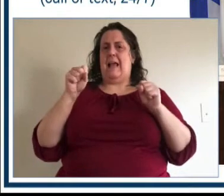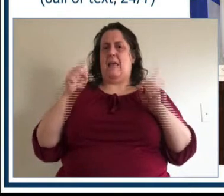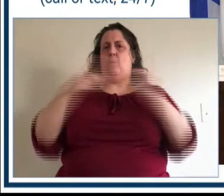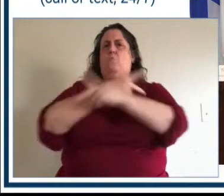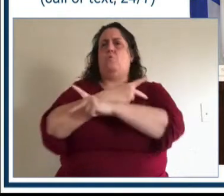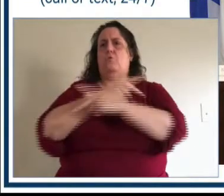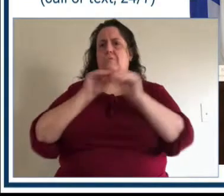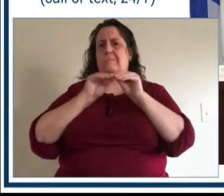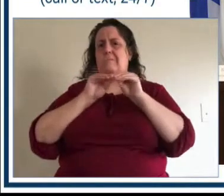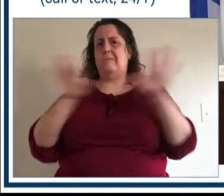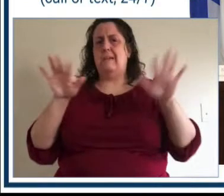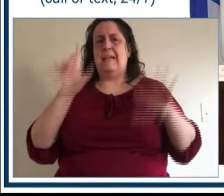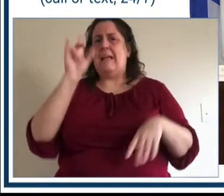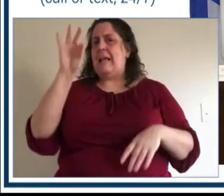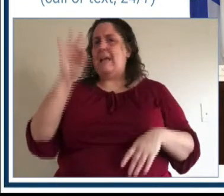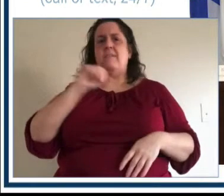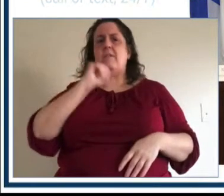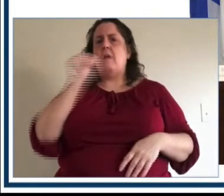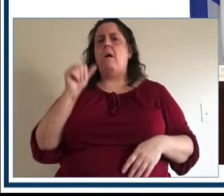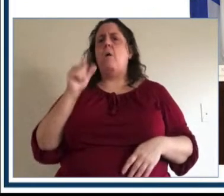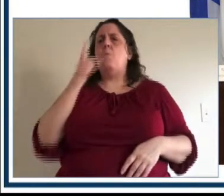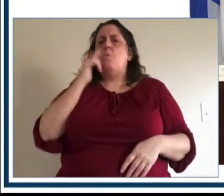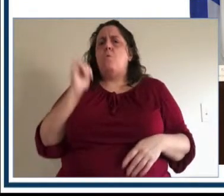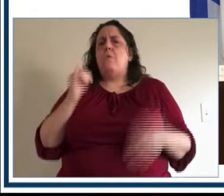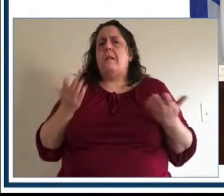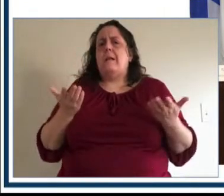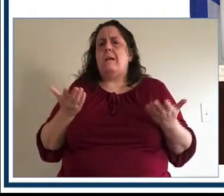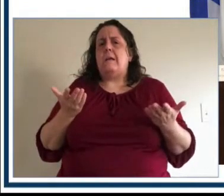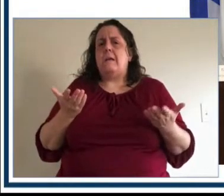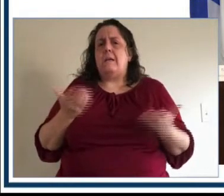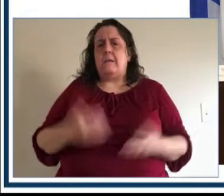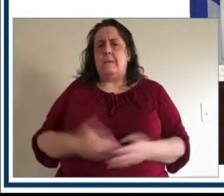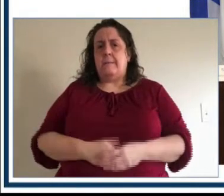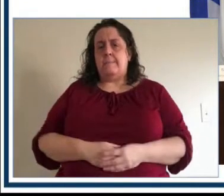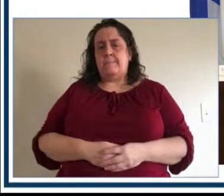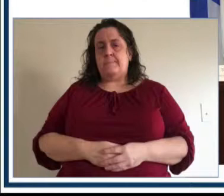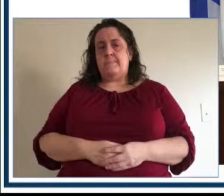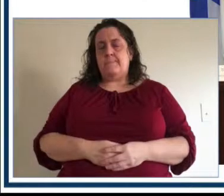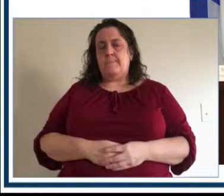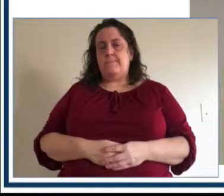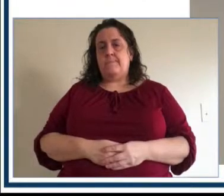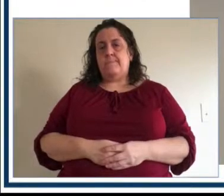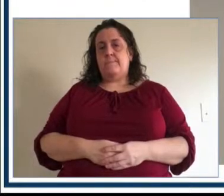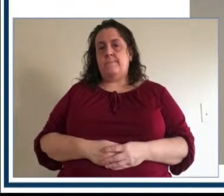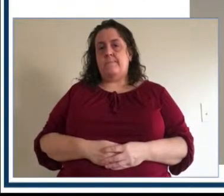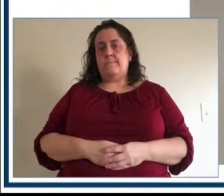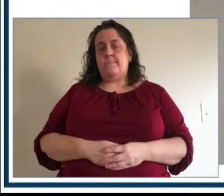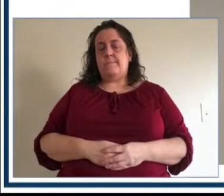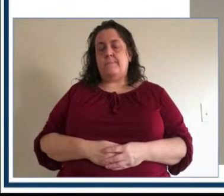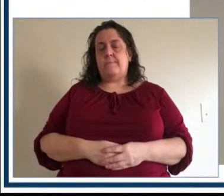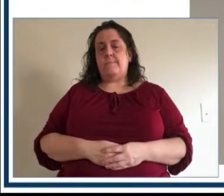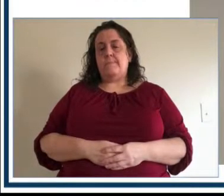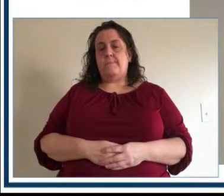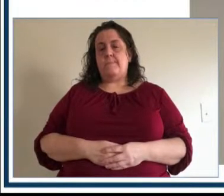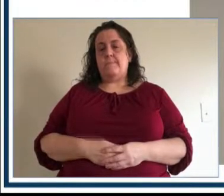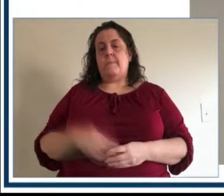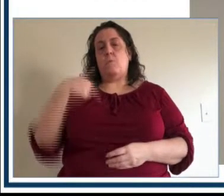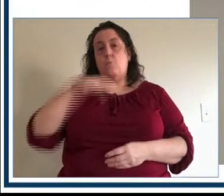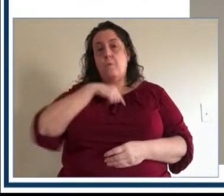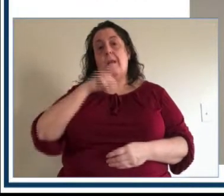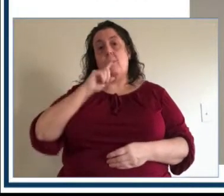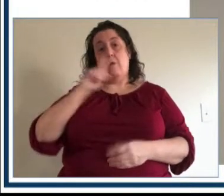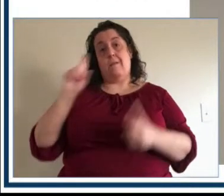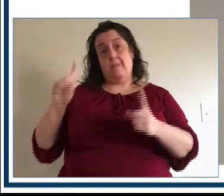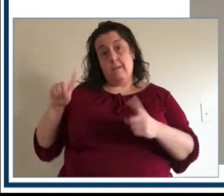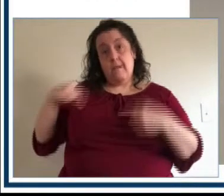and do our part? Well, the biggest thing that we have worked all along throughout this pandemic is keeping